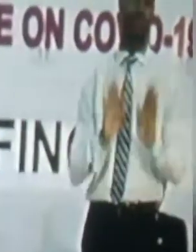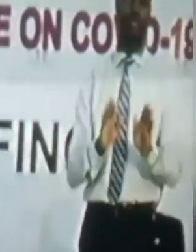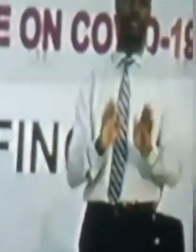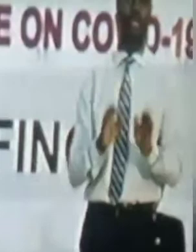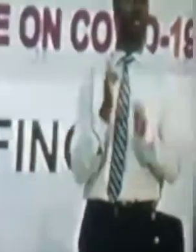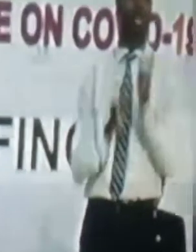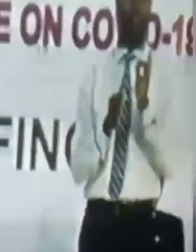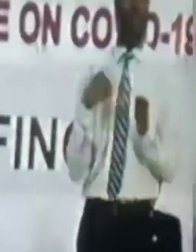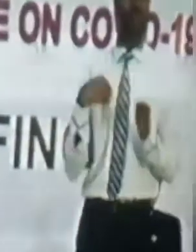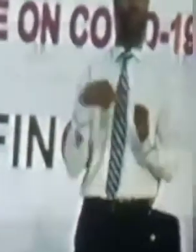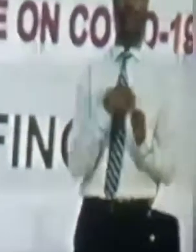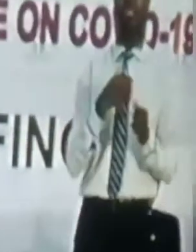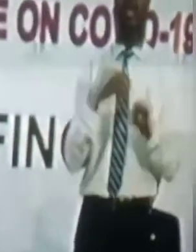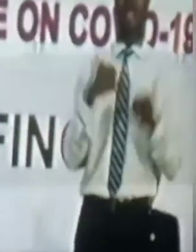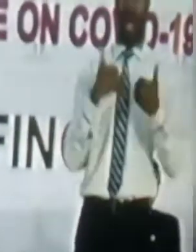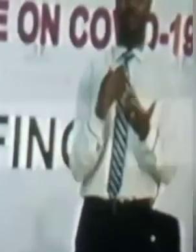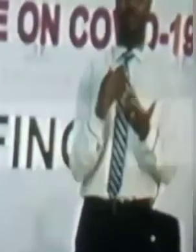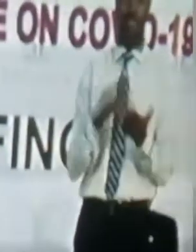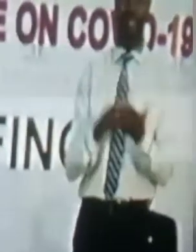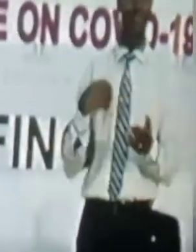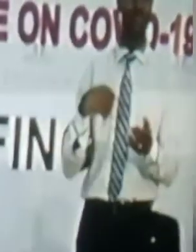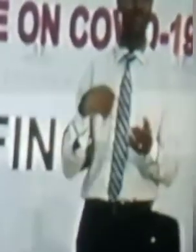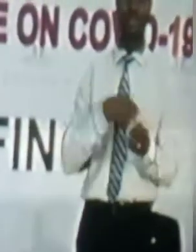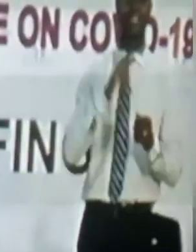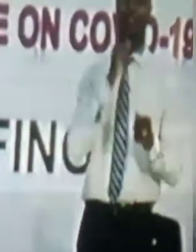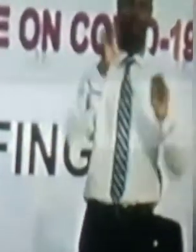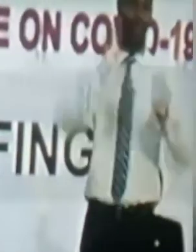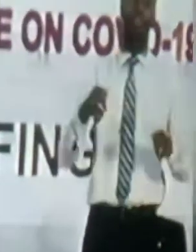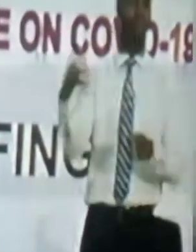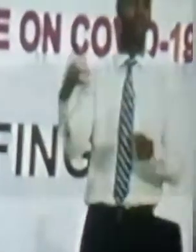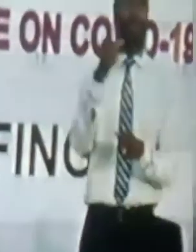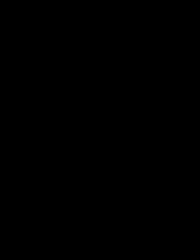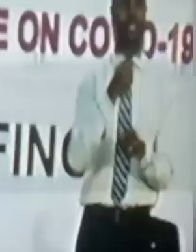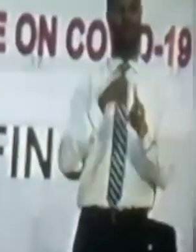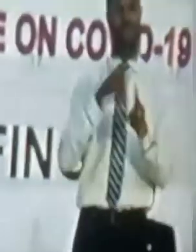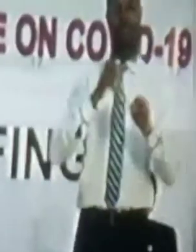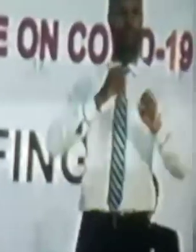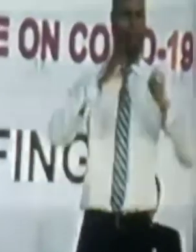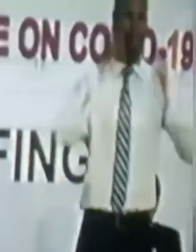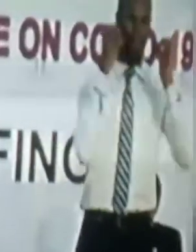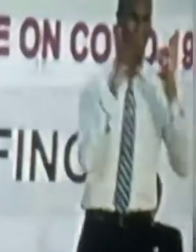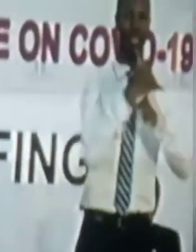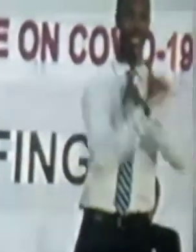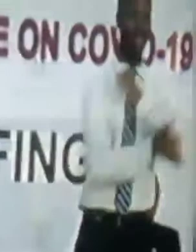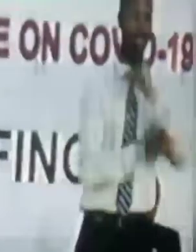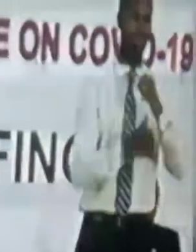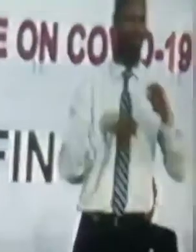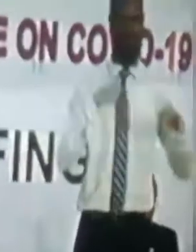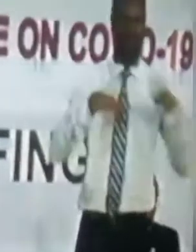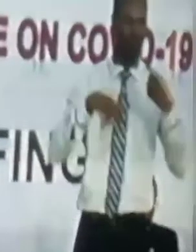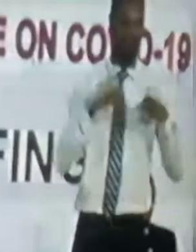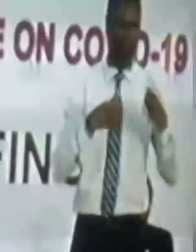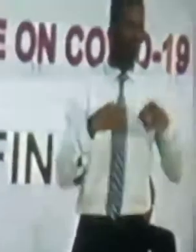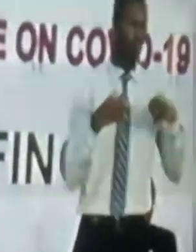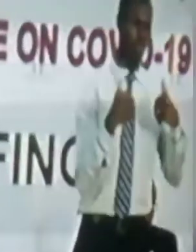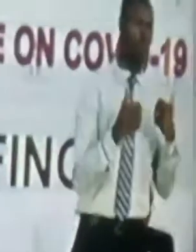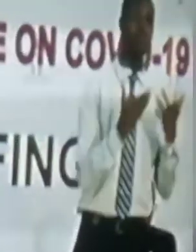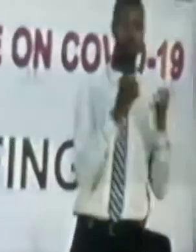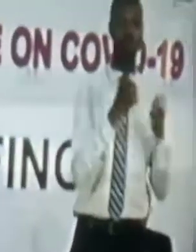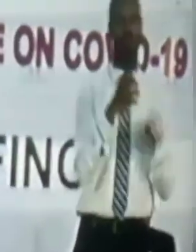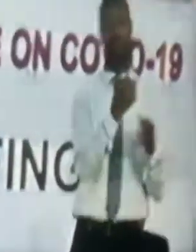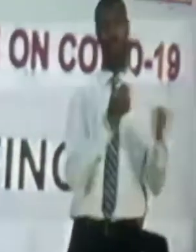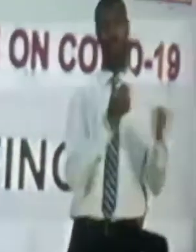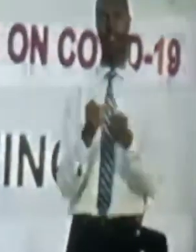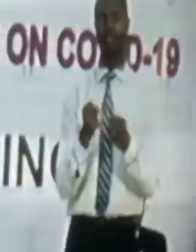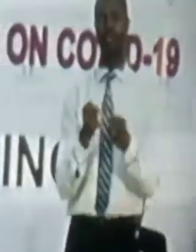order. In addition, the technical experts comprise research doctors, nurses,